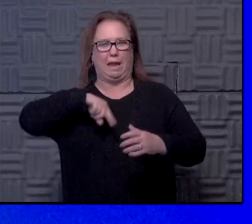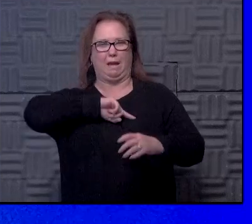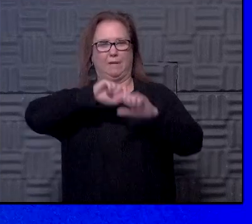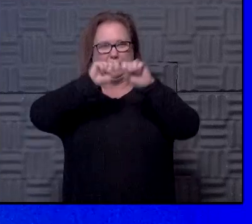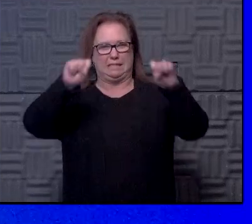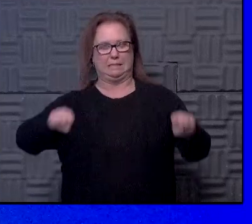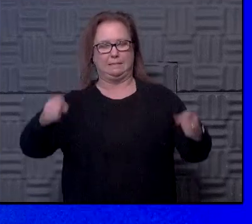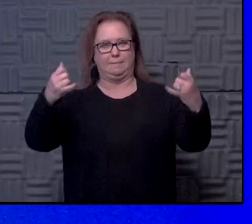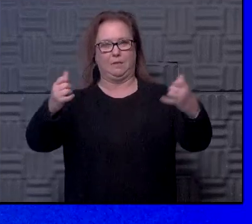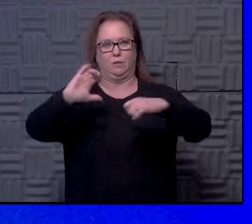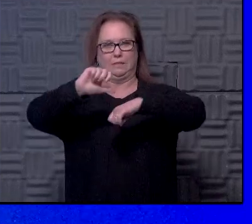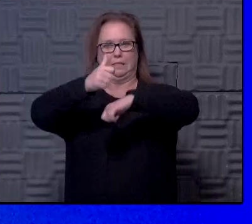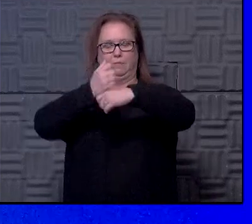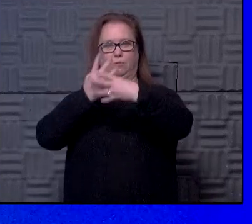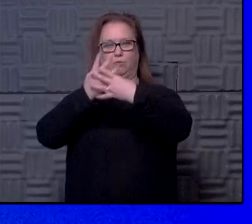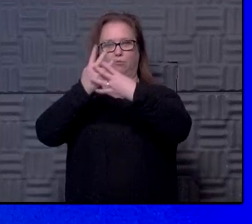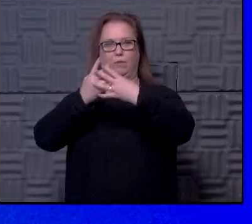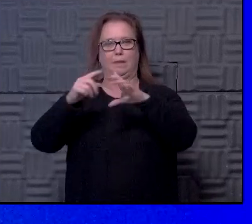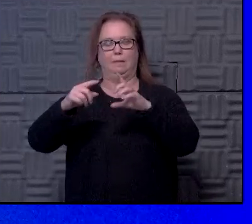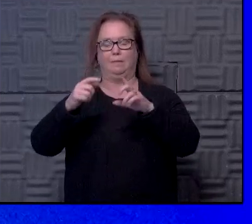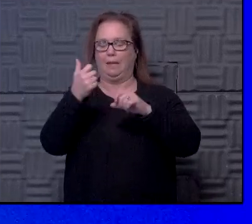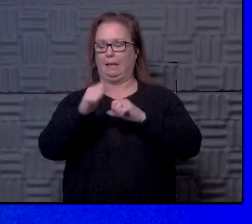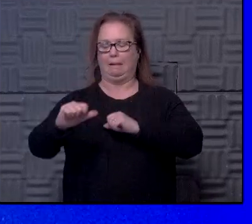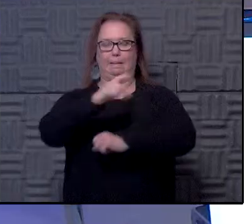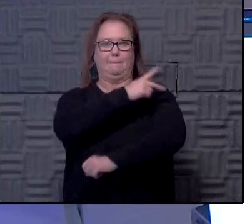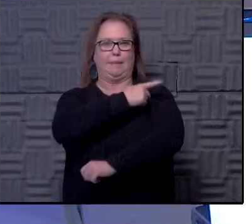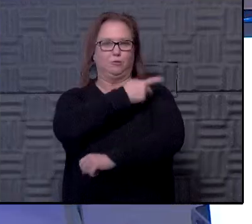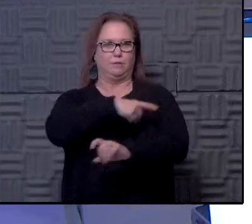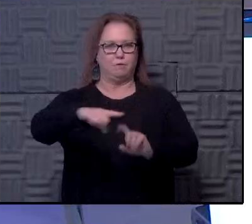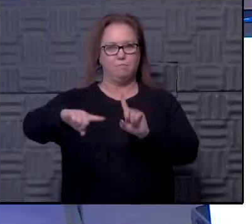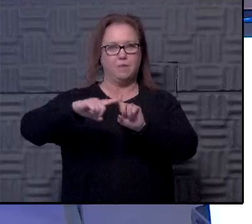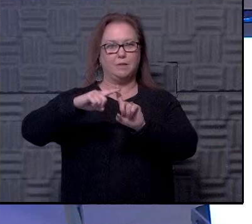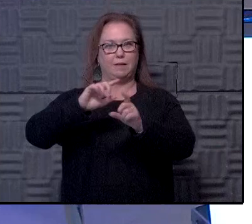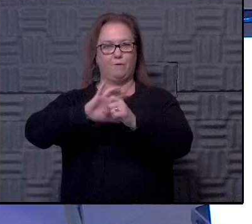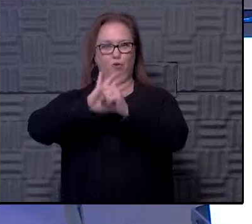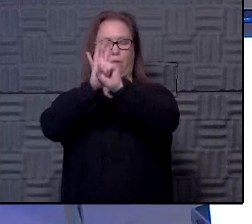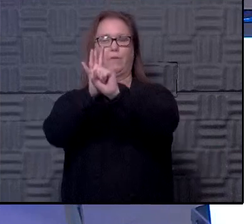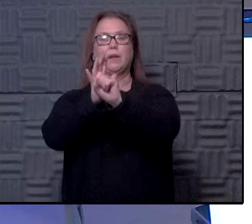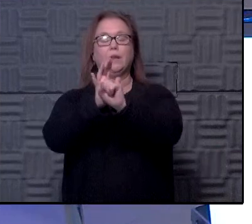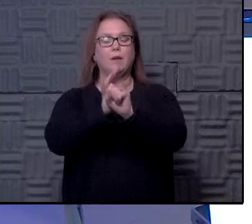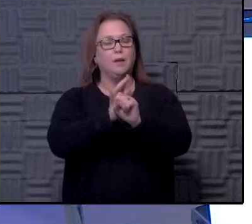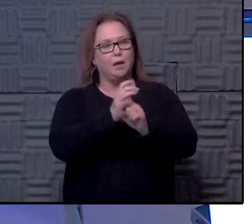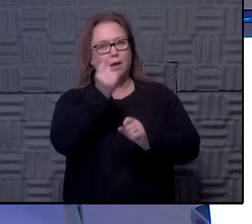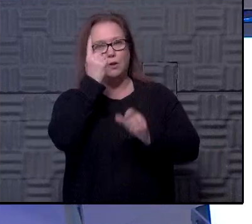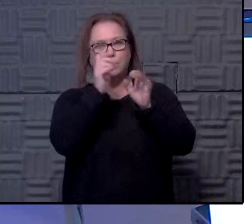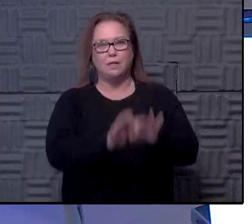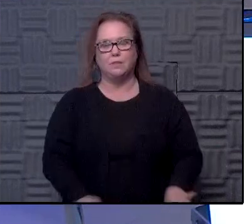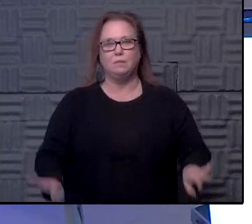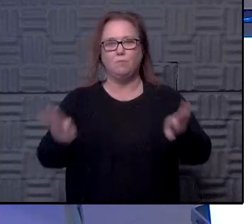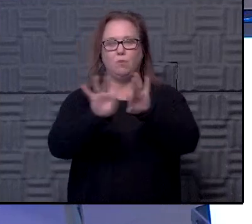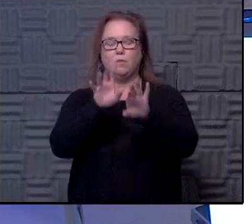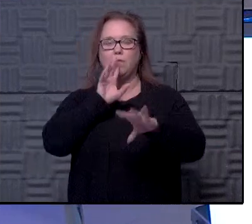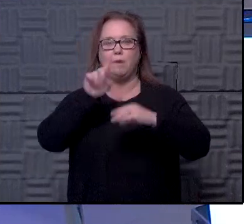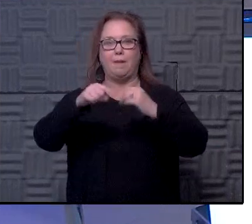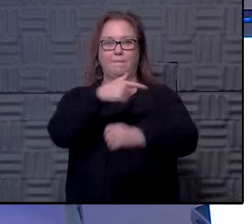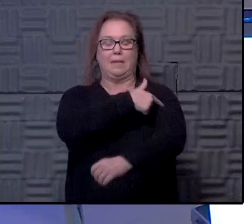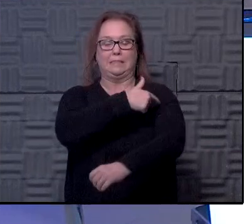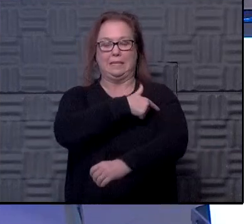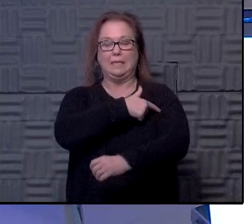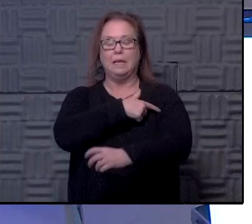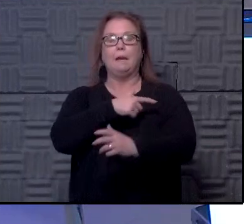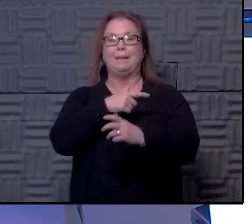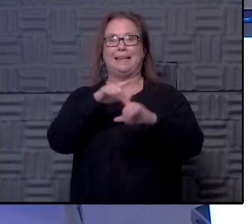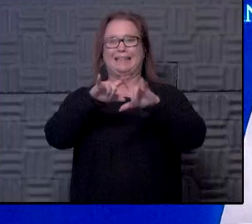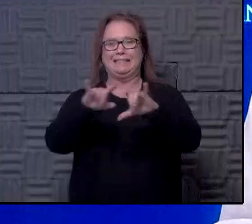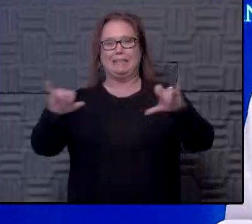to actively screen our positive patients as well. And I think it's, again, really important. We talk a lot about vaccine, but in all